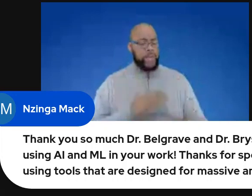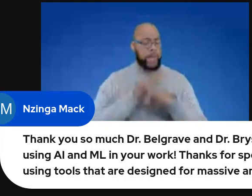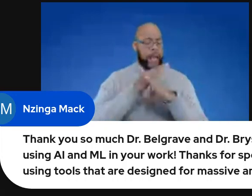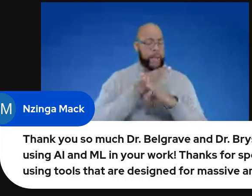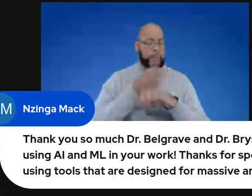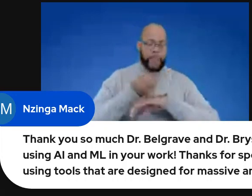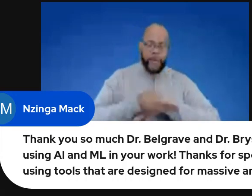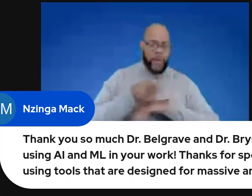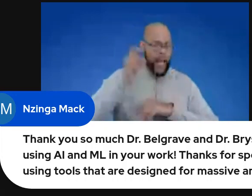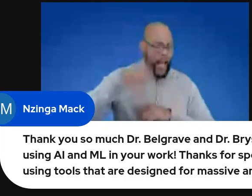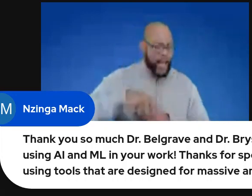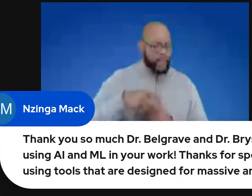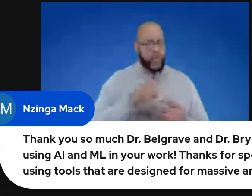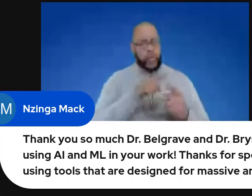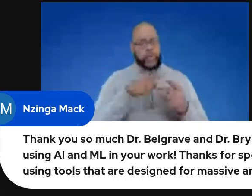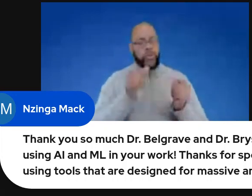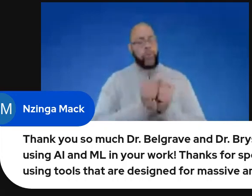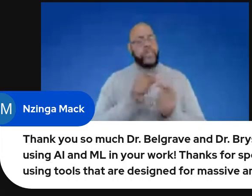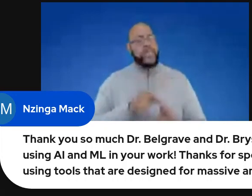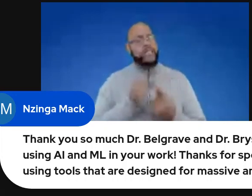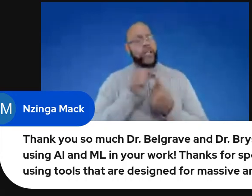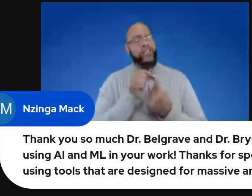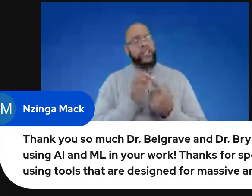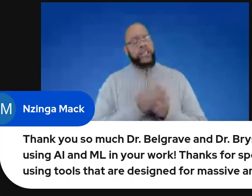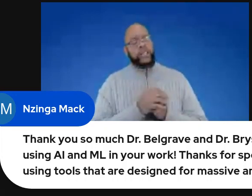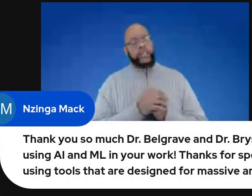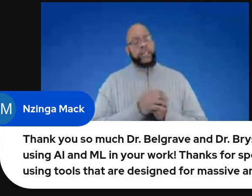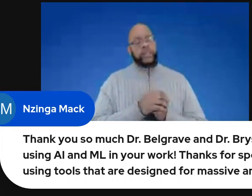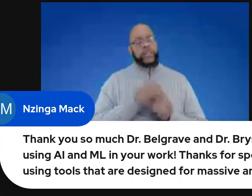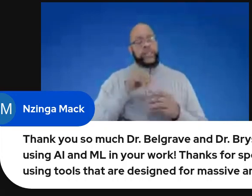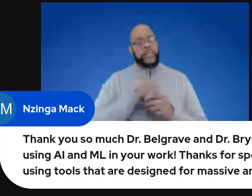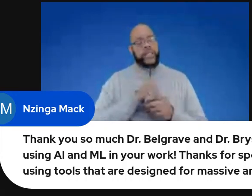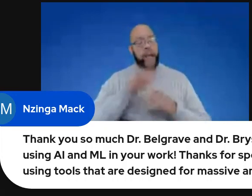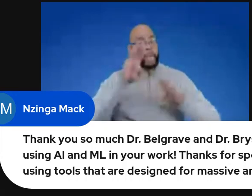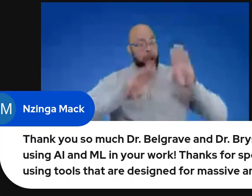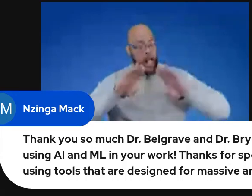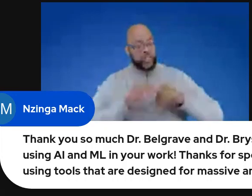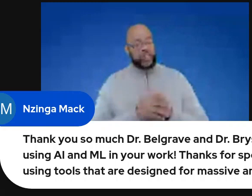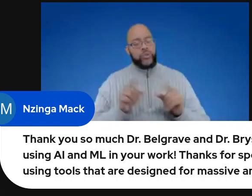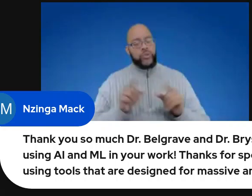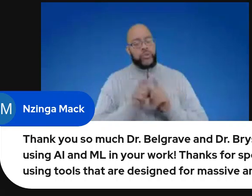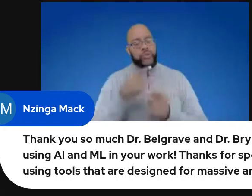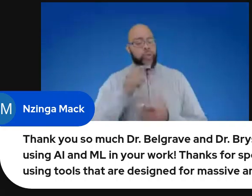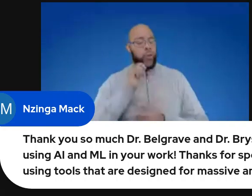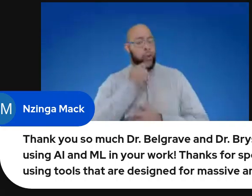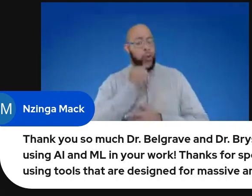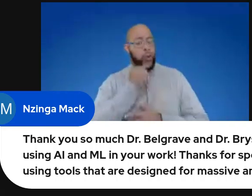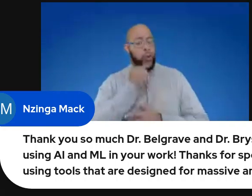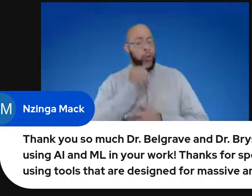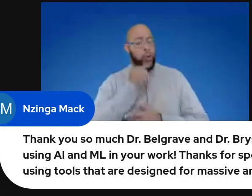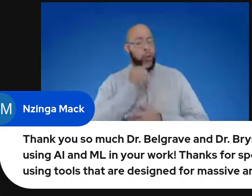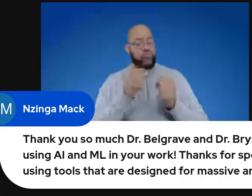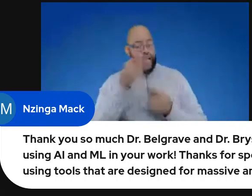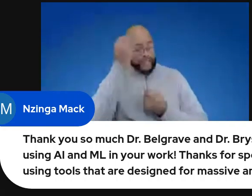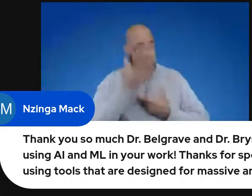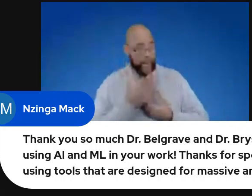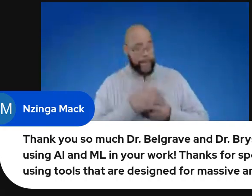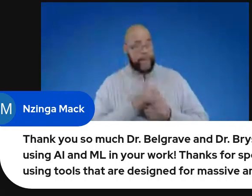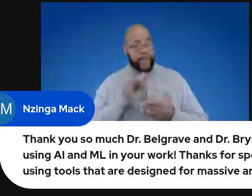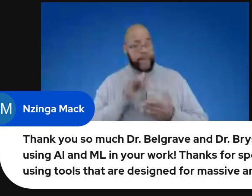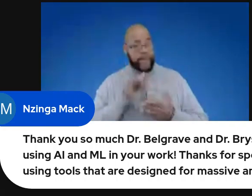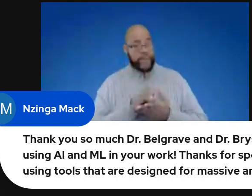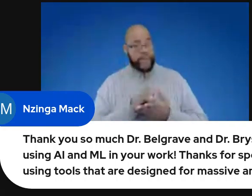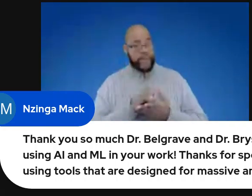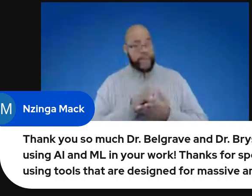to, especially in biology, is like, okay, cool, you trying to tell me that the computer